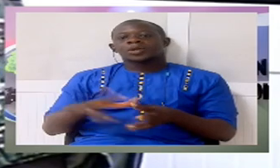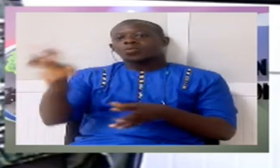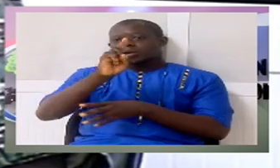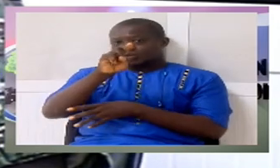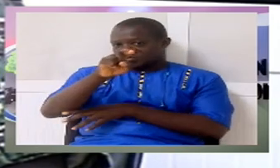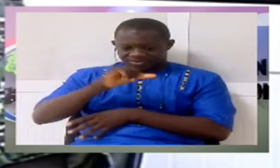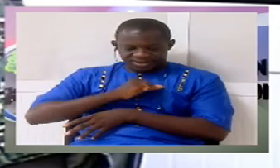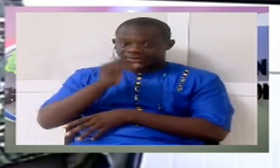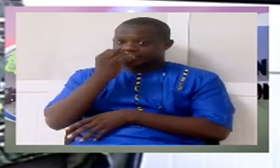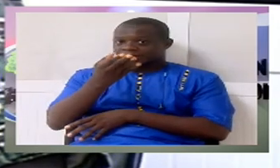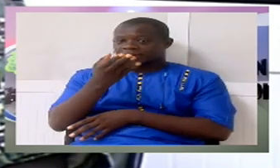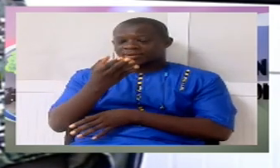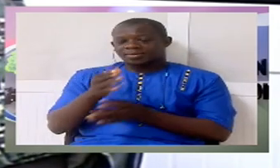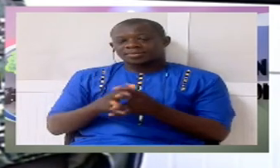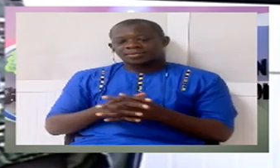said. Lol nga wa.